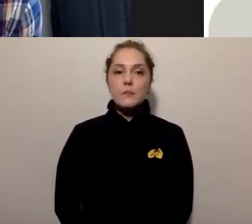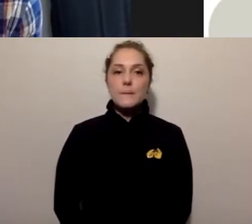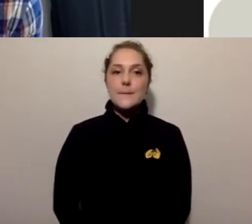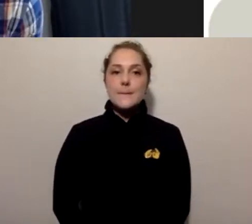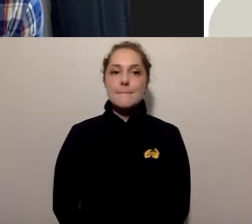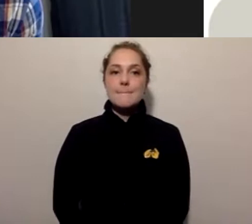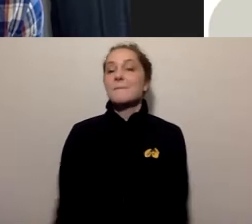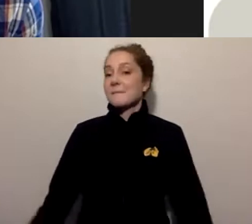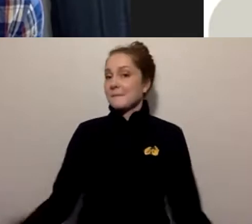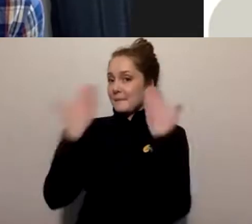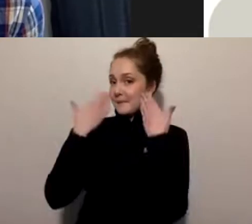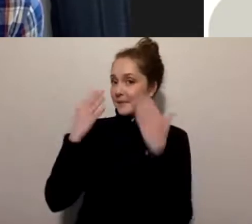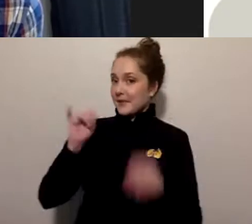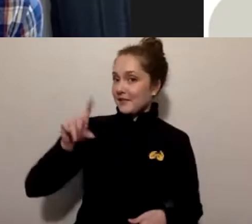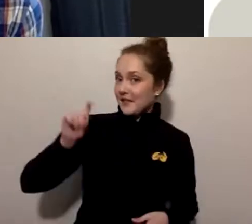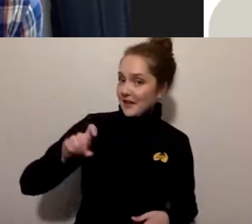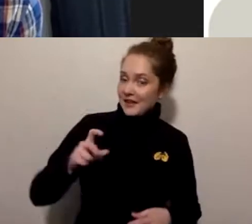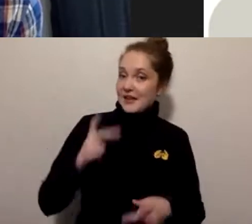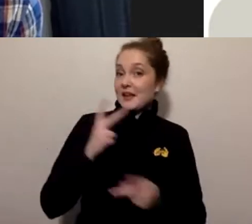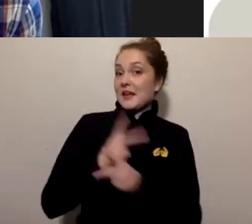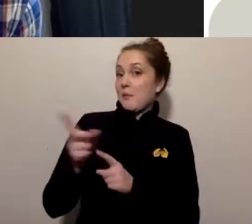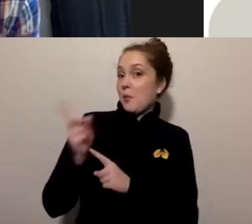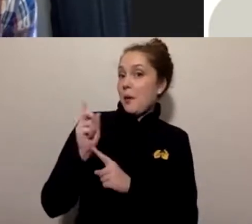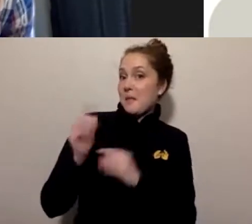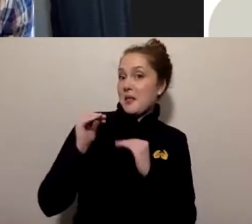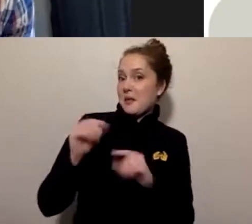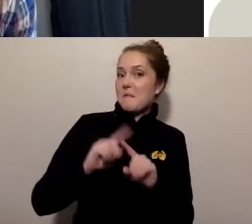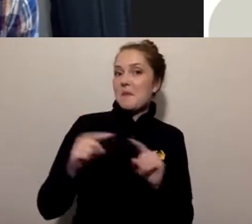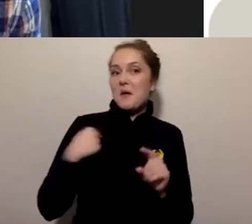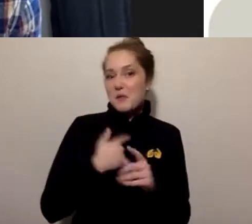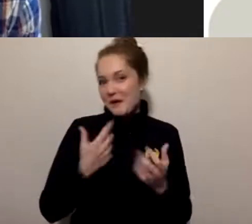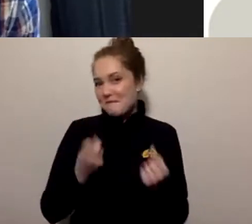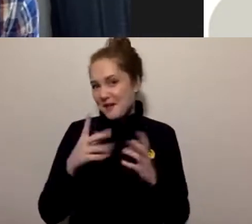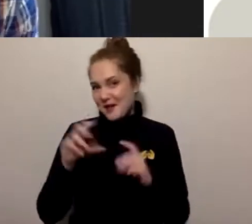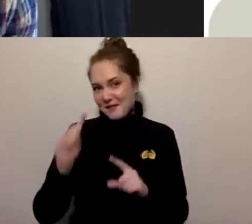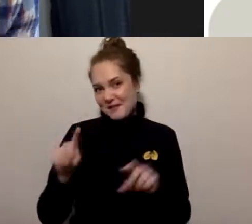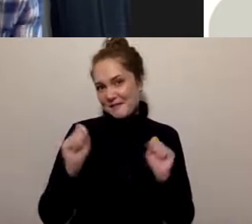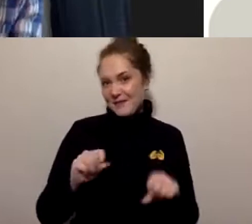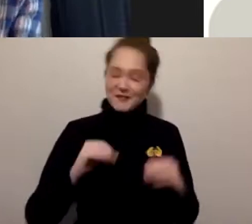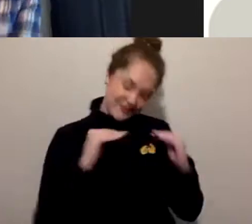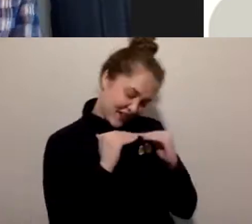I don't know that it's necessary to keep you at 1 minute, but this way we get as many questions in as we can.